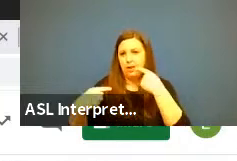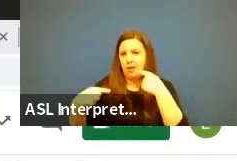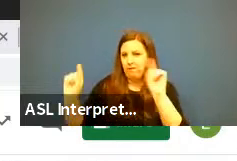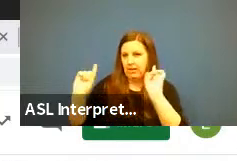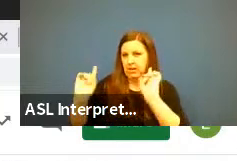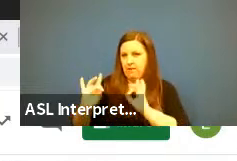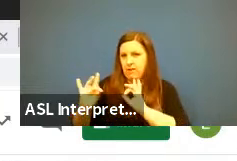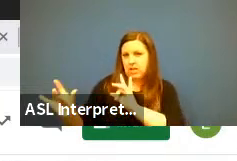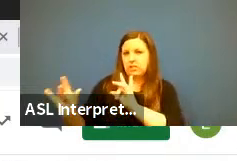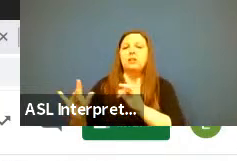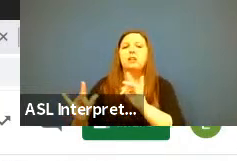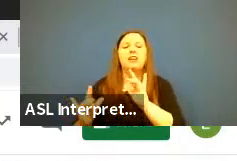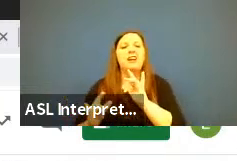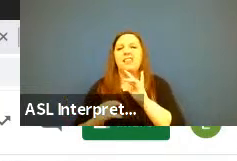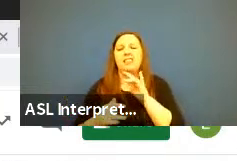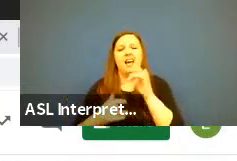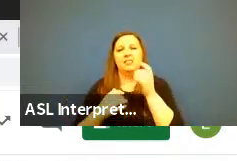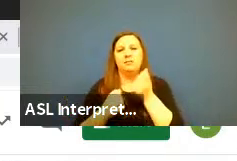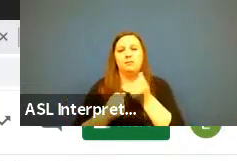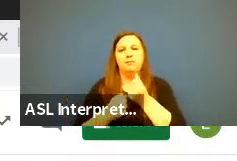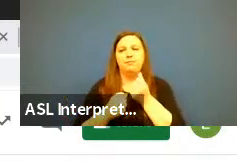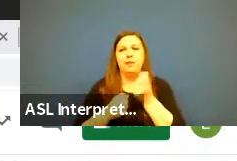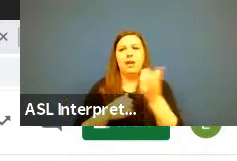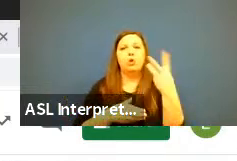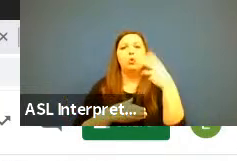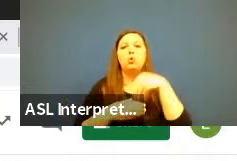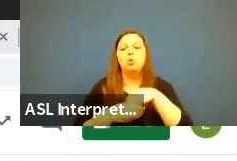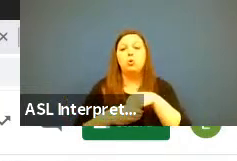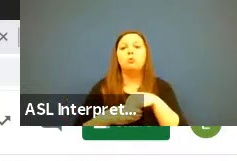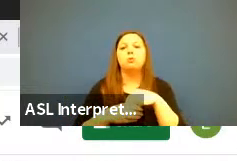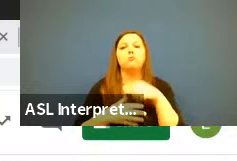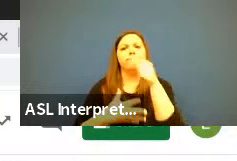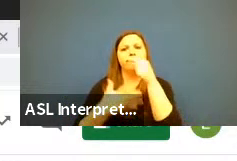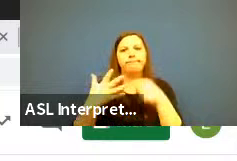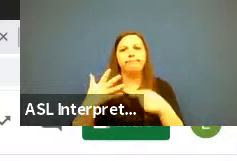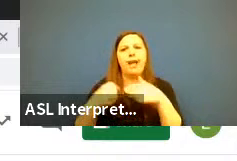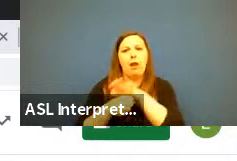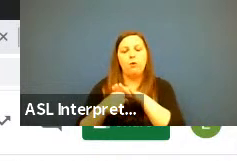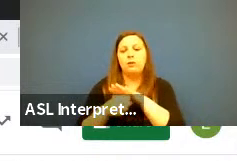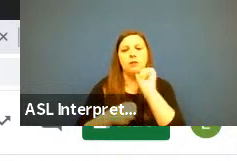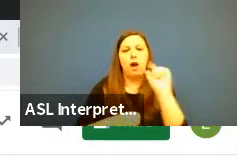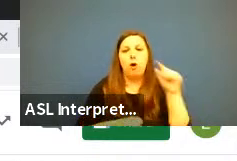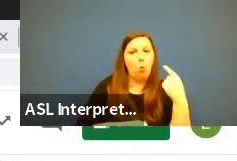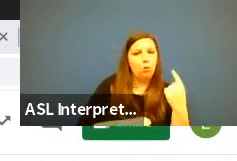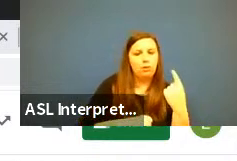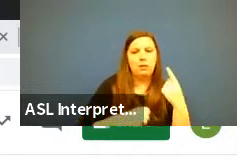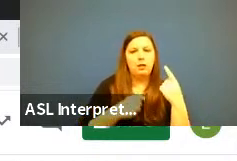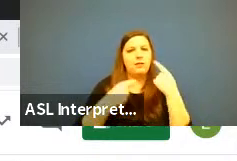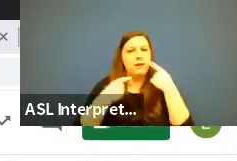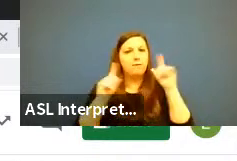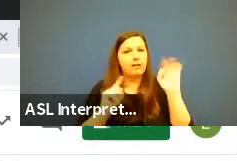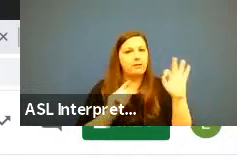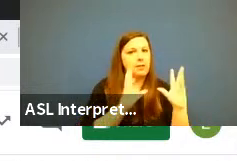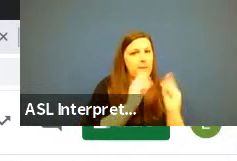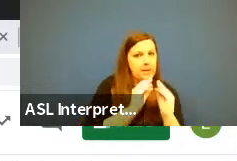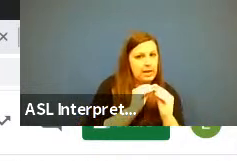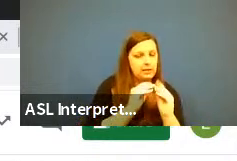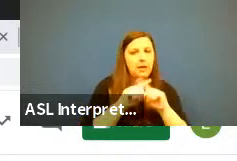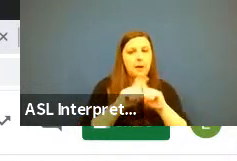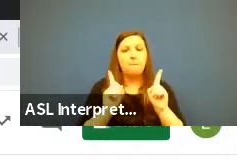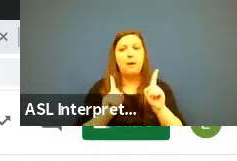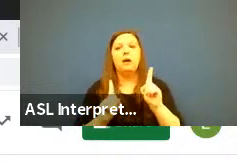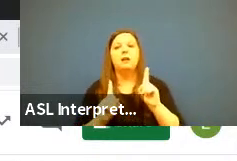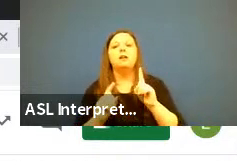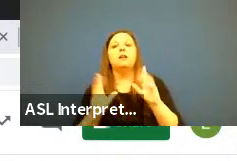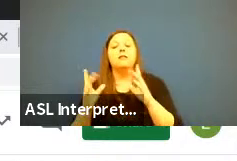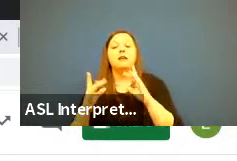areas, not just the effectiveness of the meetings, but the effectiveness as the board in all areas.